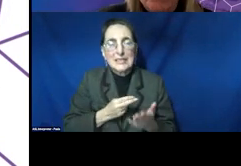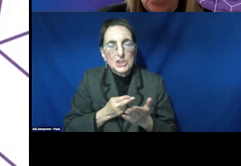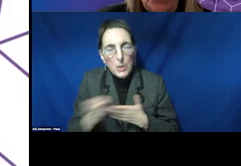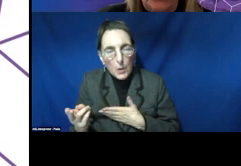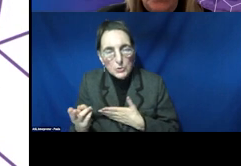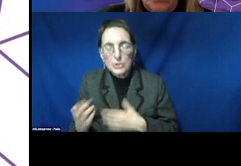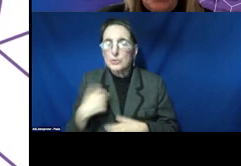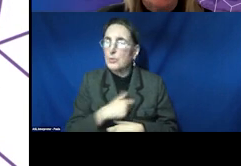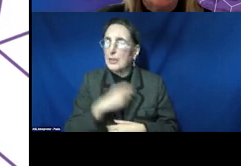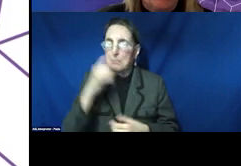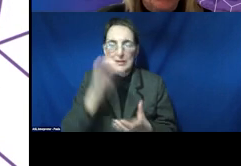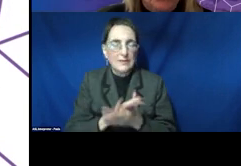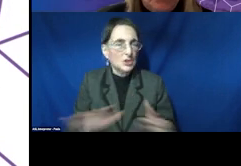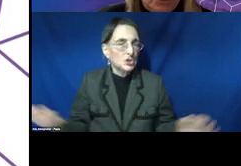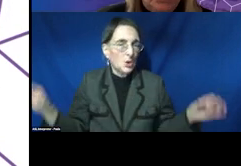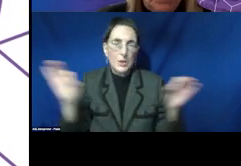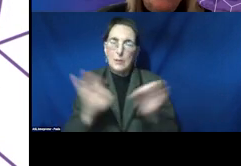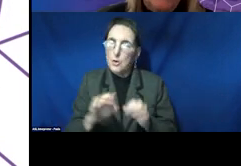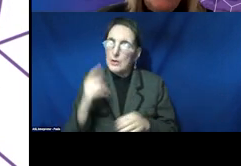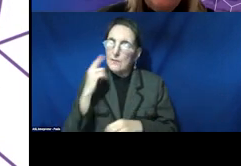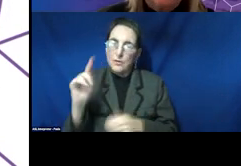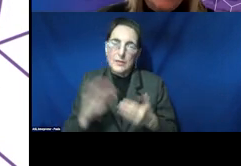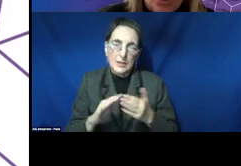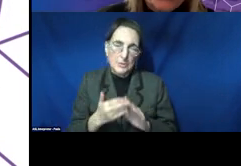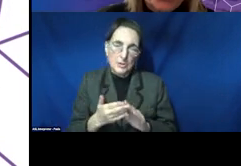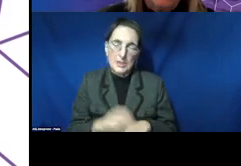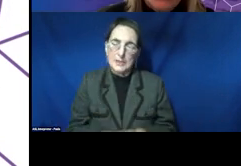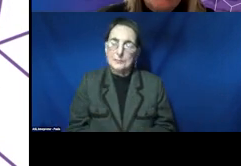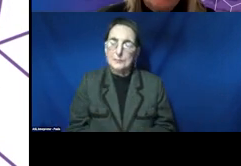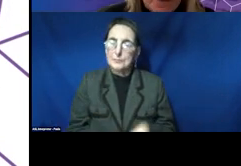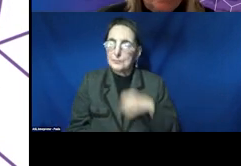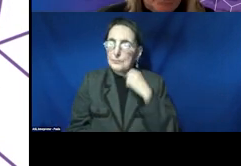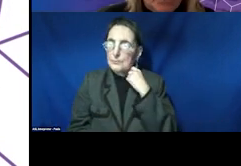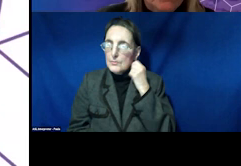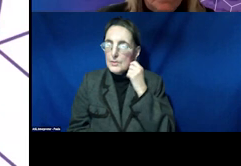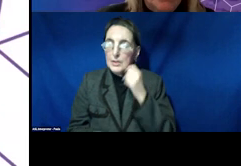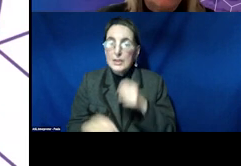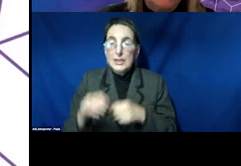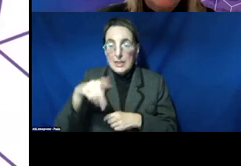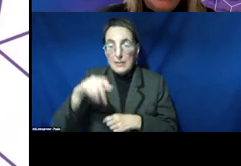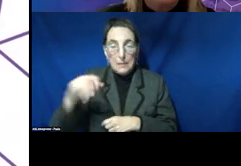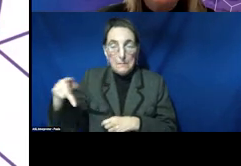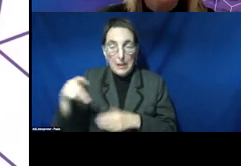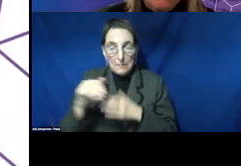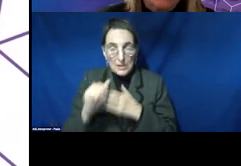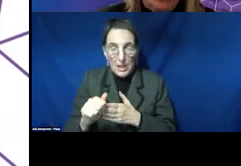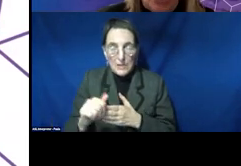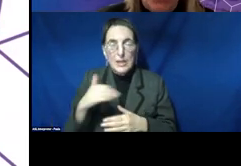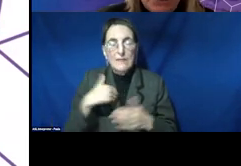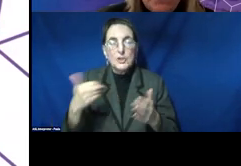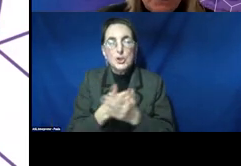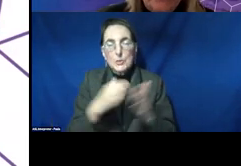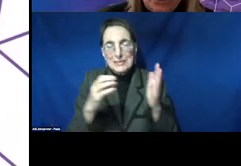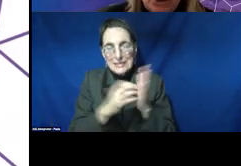critically important for the community. There's also in the PAP guide a new section